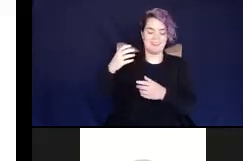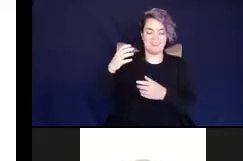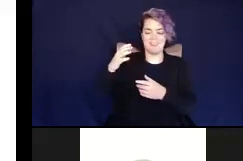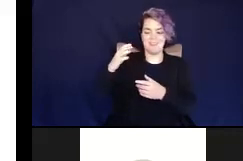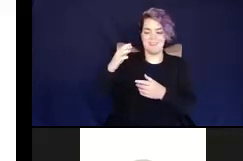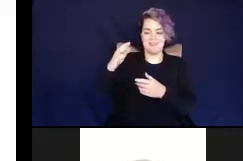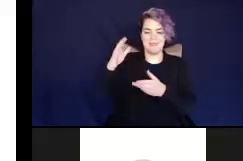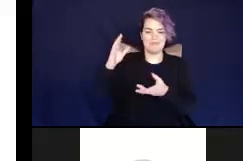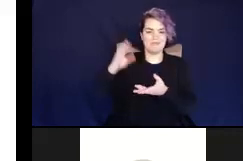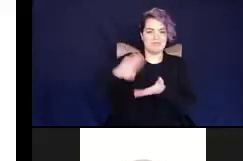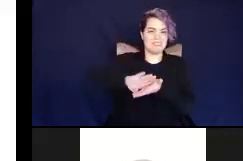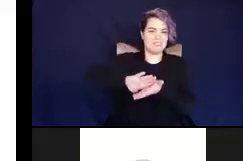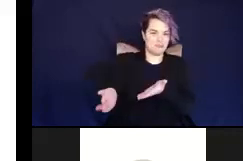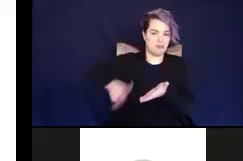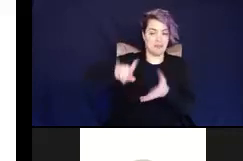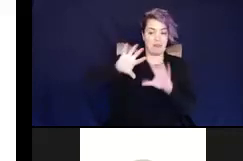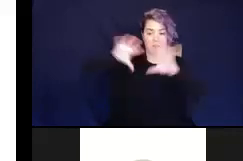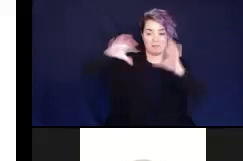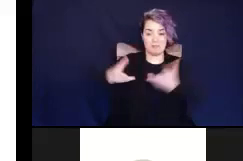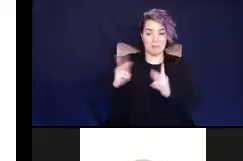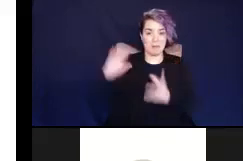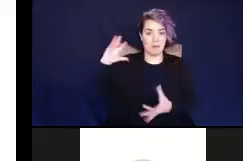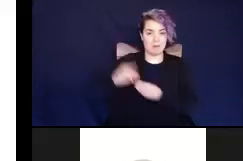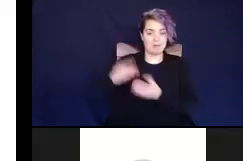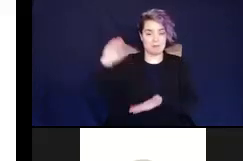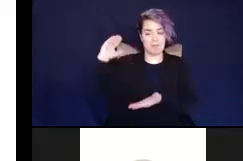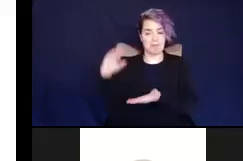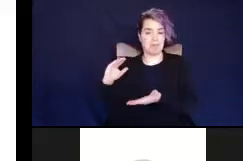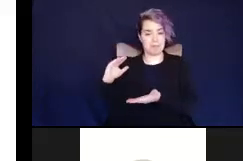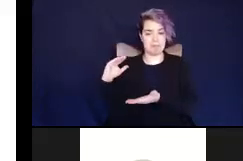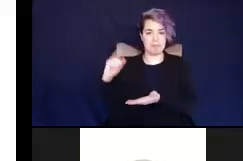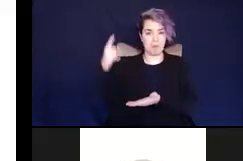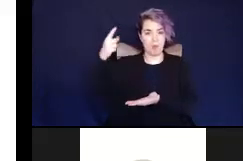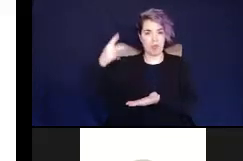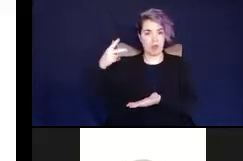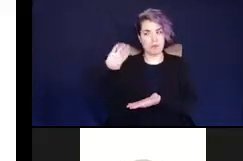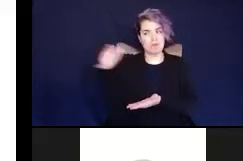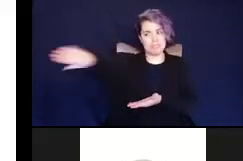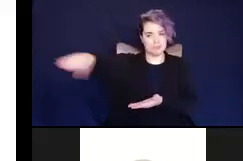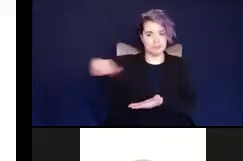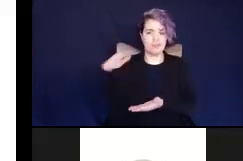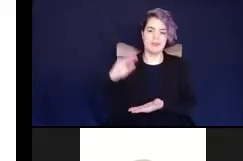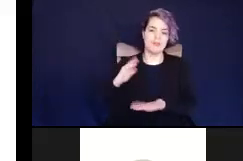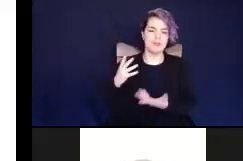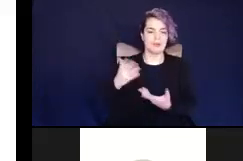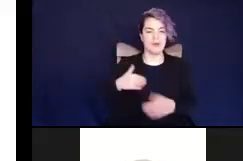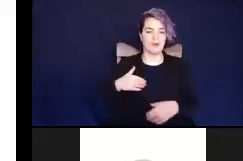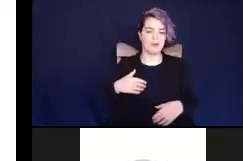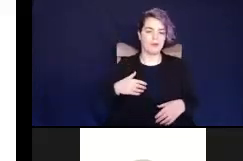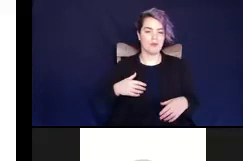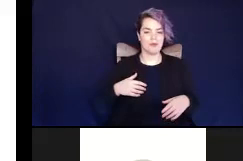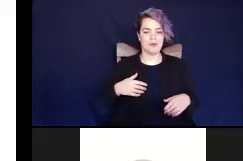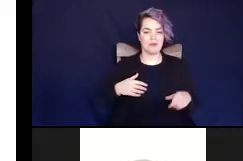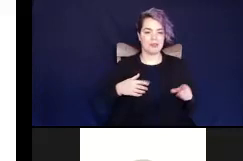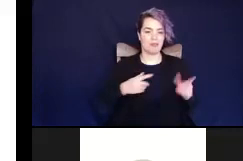And so, I mean, the judge didn't drop it altogether, and I think required DC to report on it and